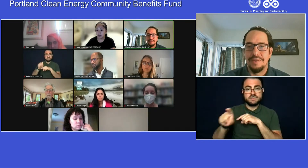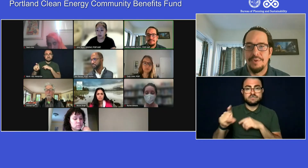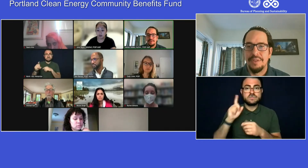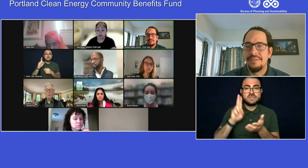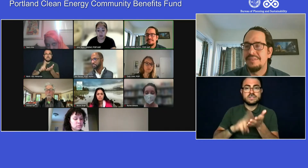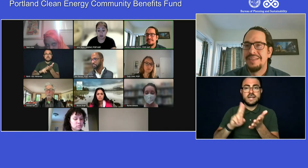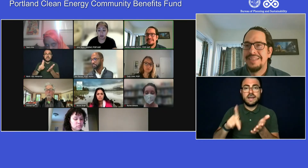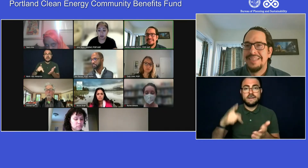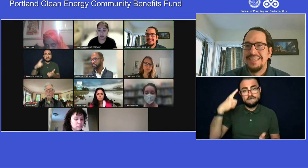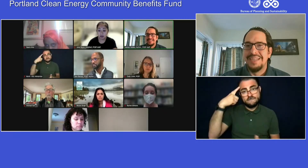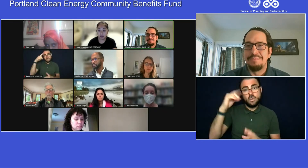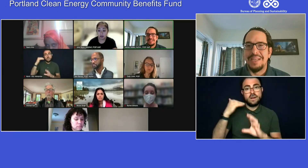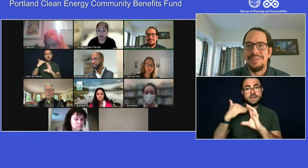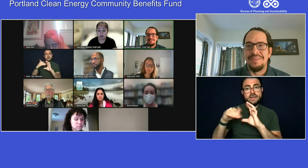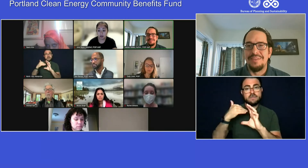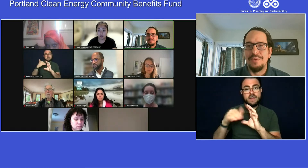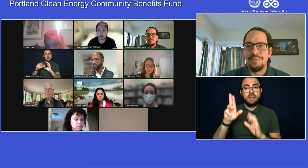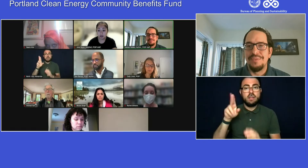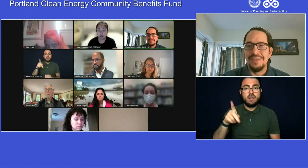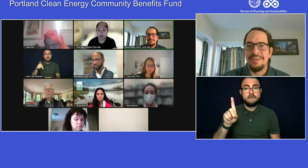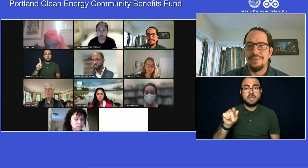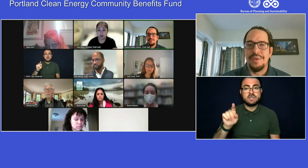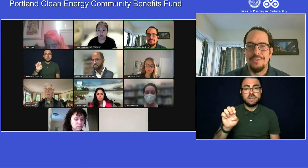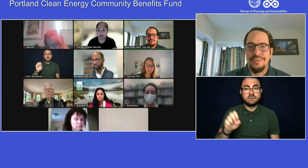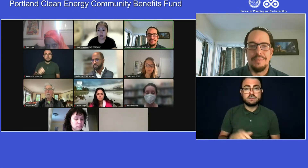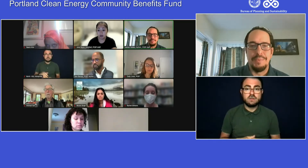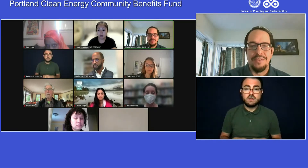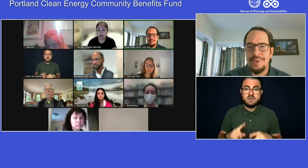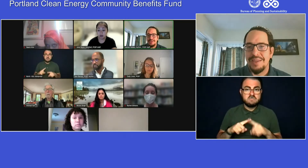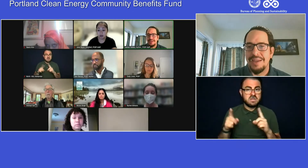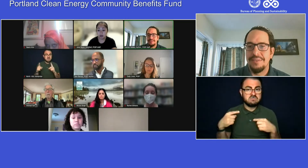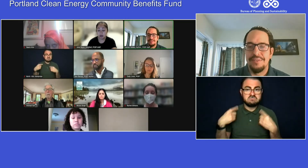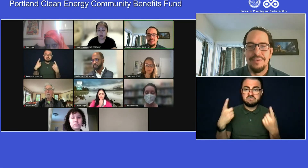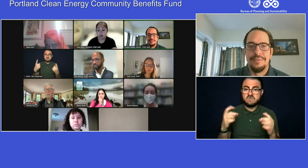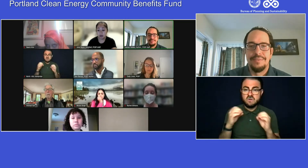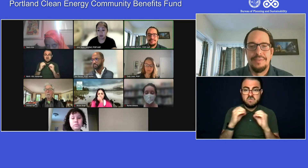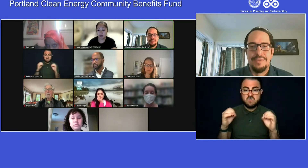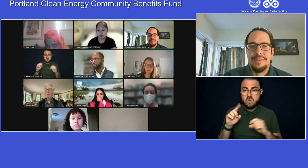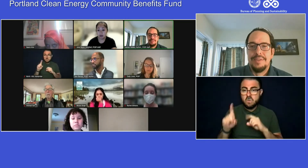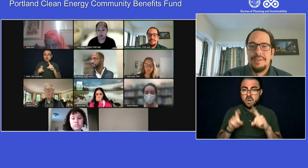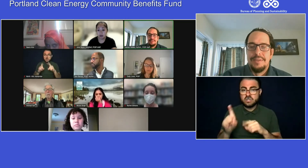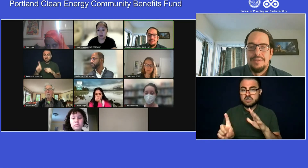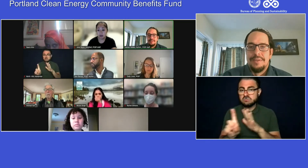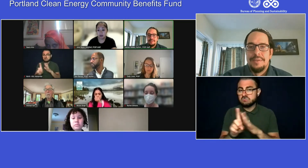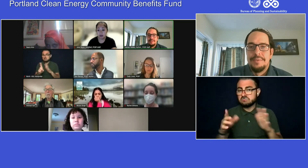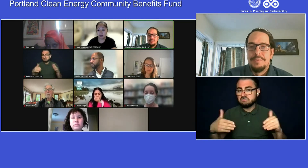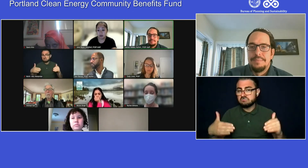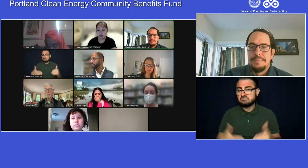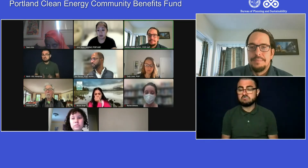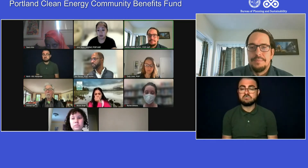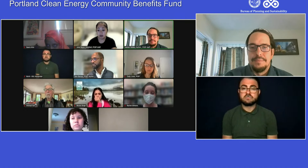to sign up for a list, but I don't see any other questions coming in quite yet. So